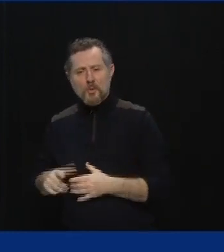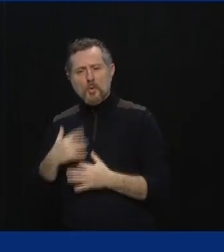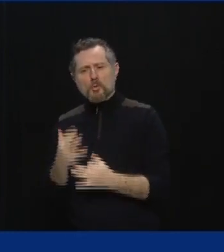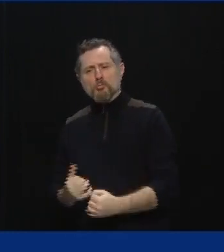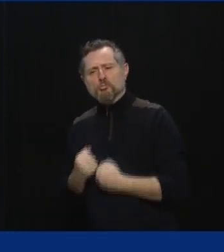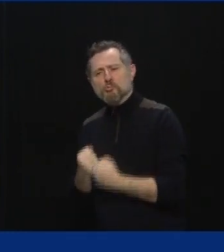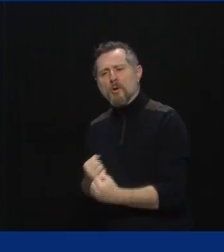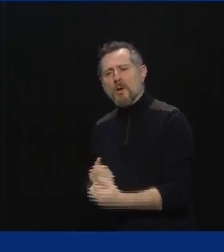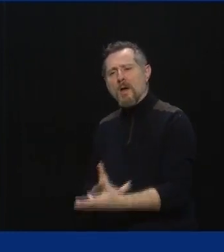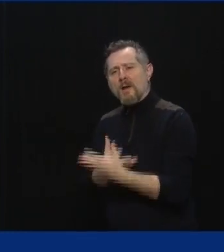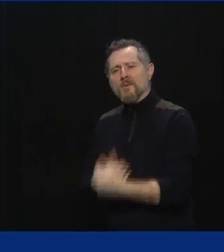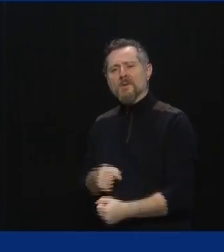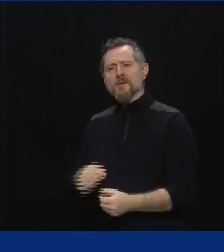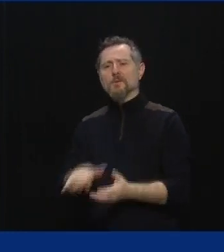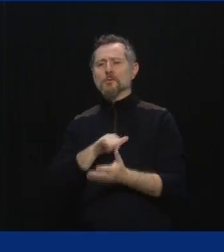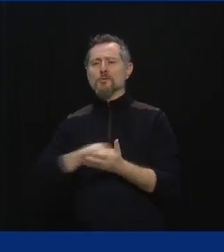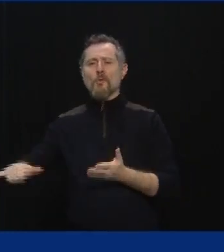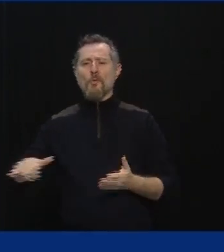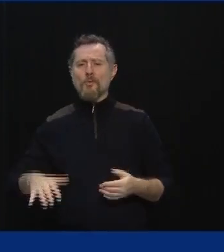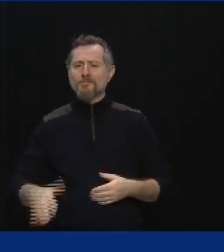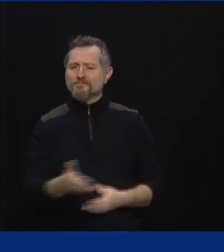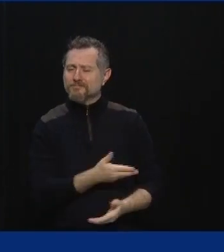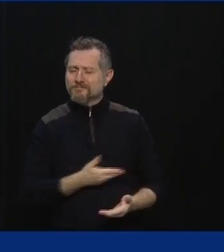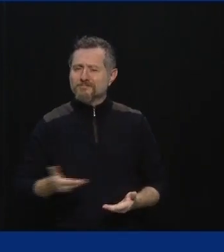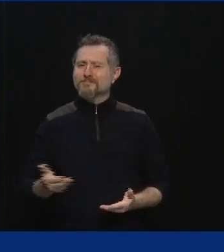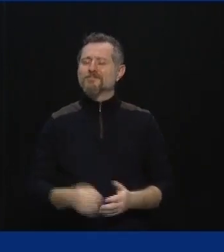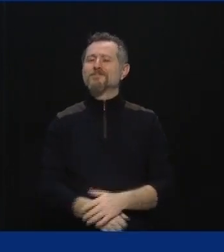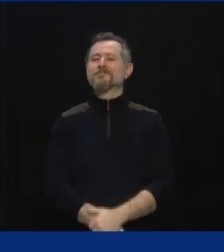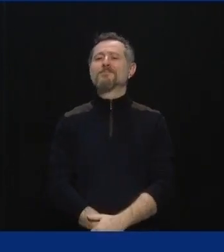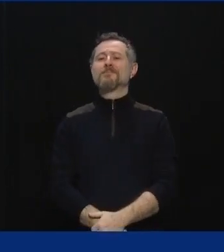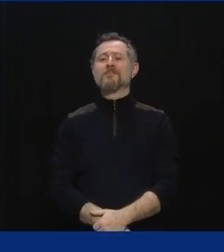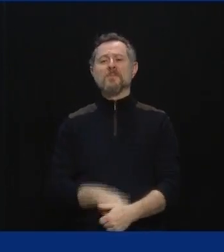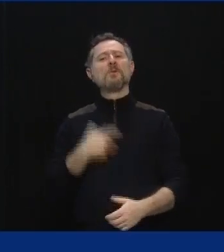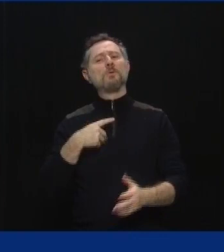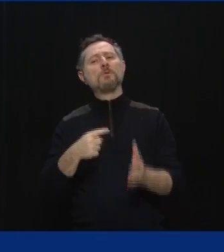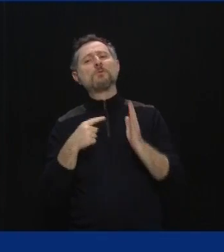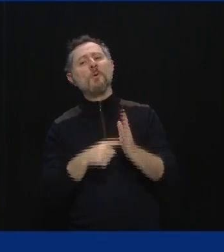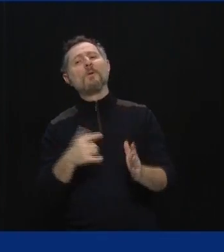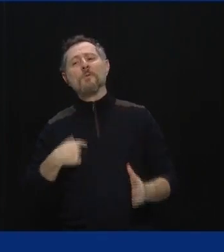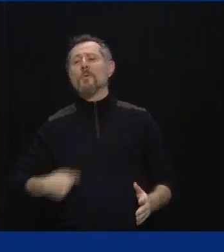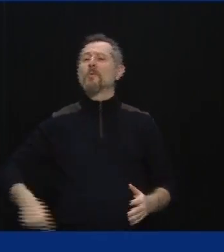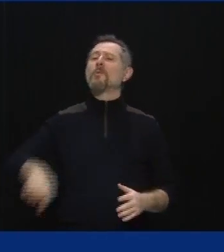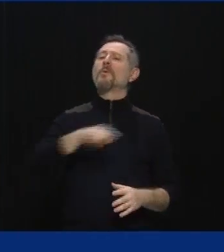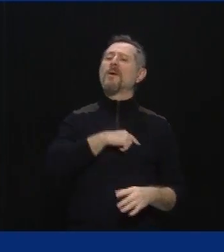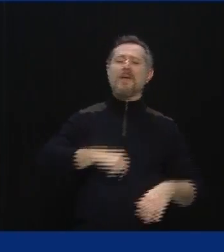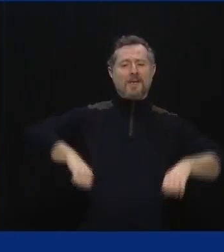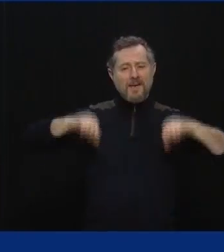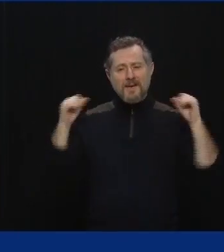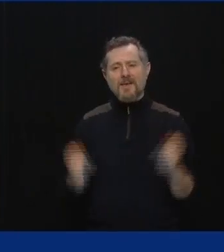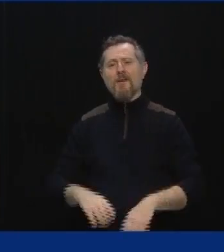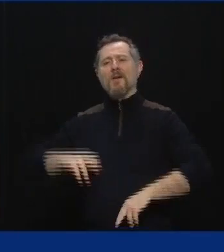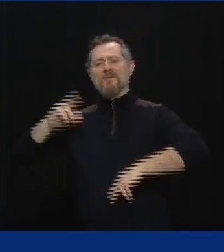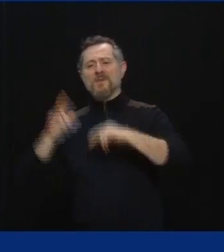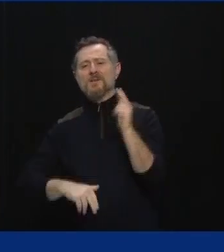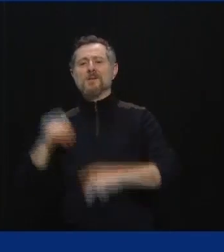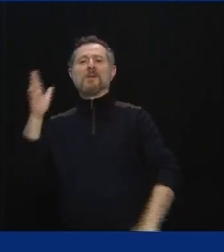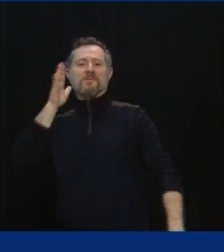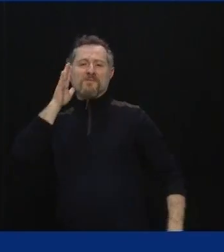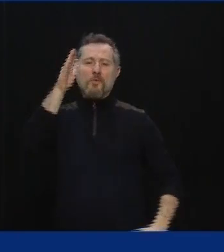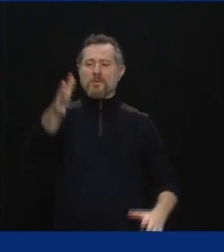in New York and resoundingly demonstrating that we can build a future